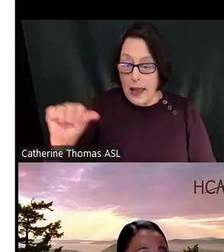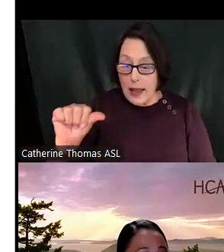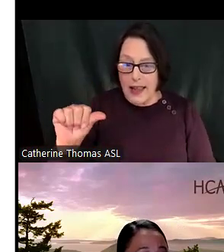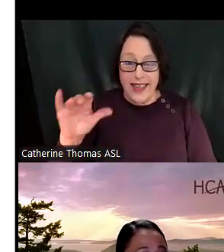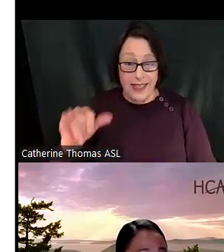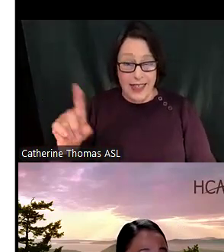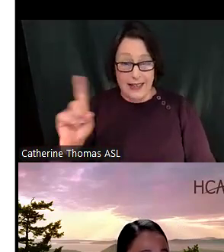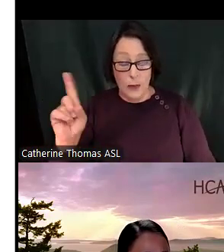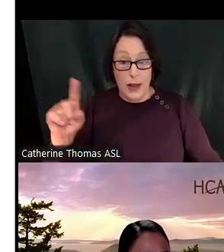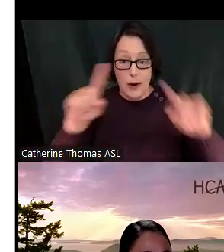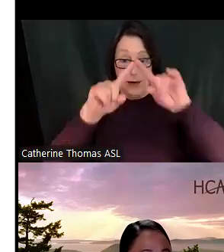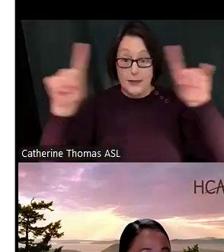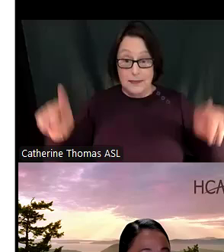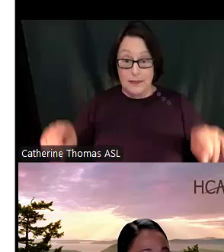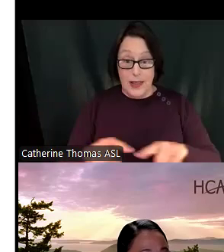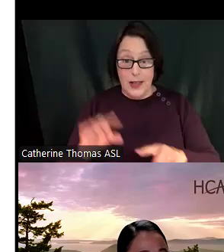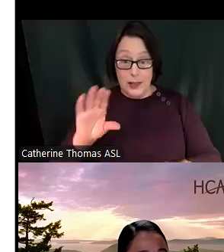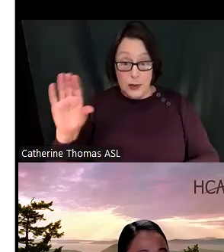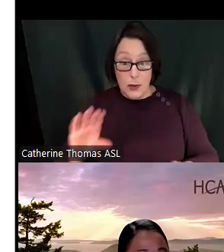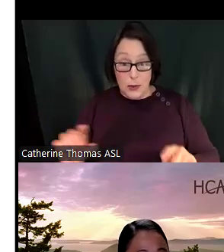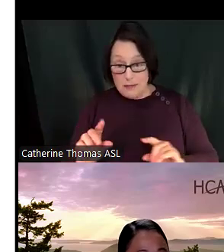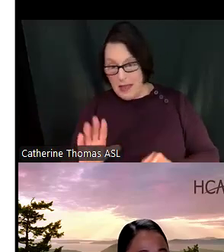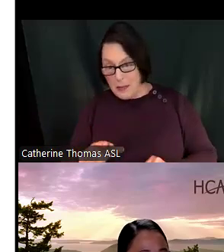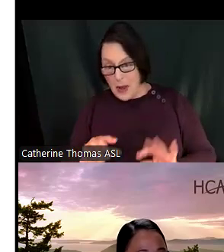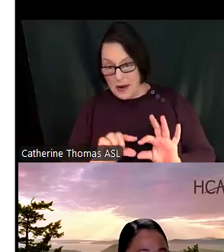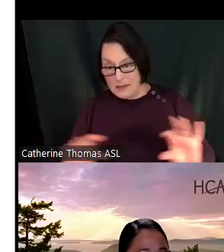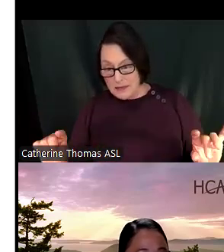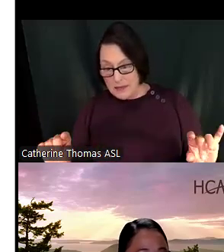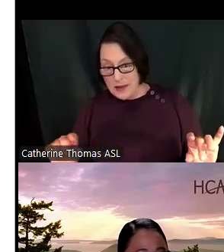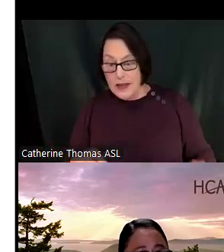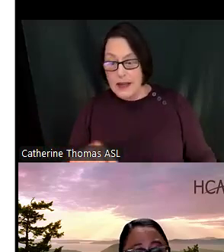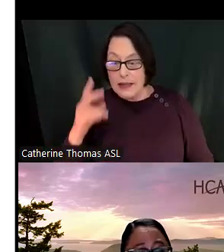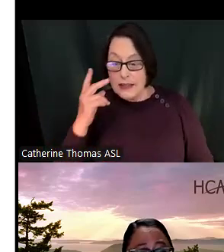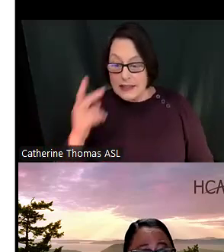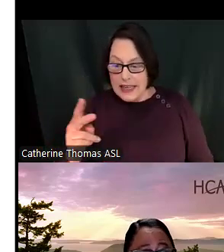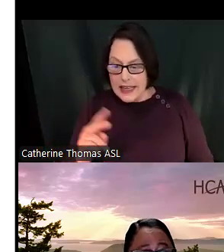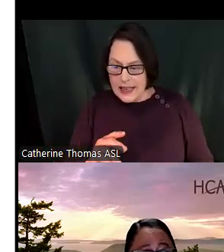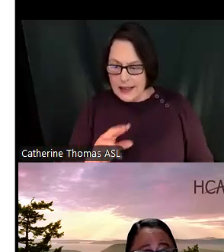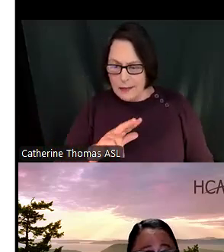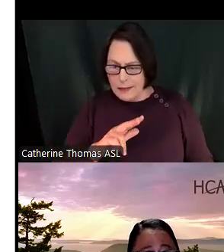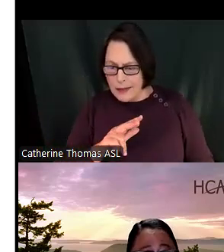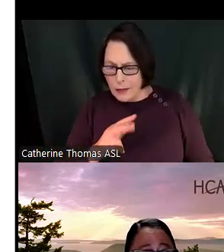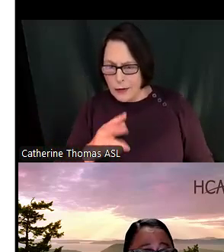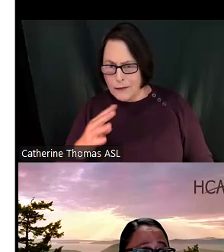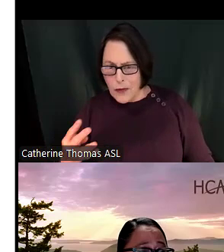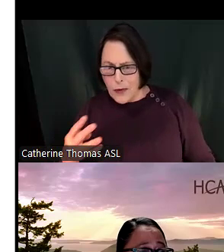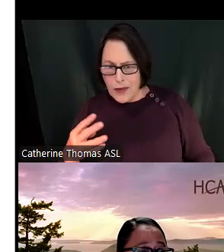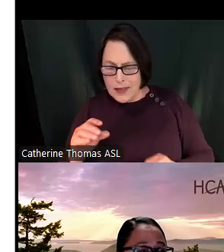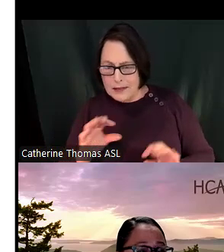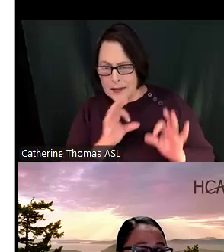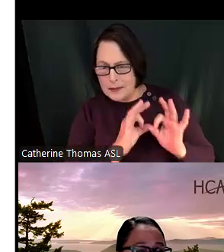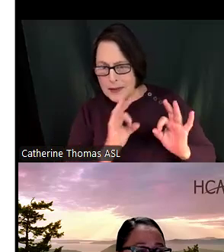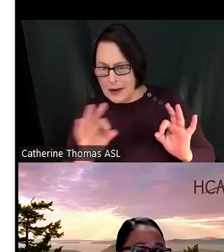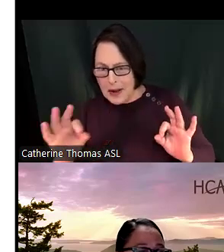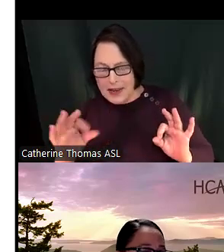bottom of your Zoom screen. It should be the third icon from the right,